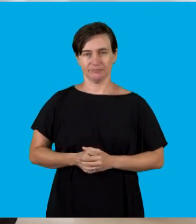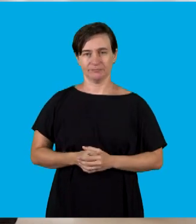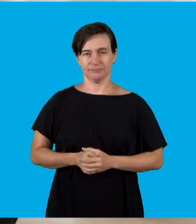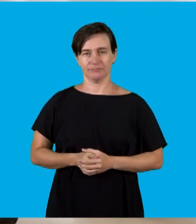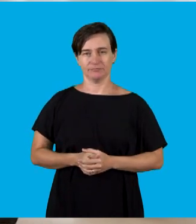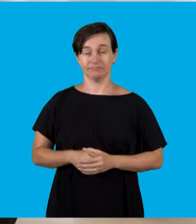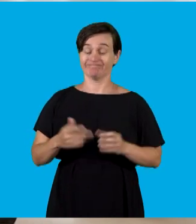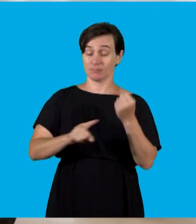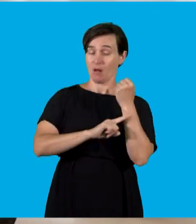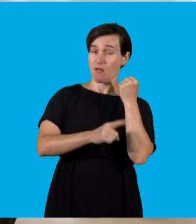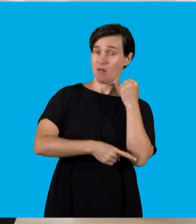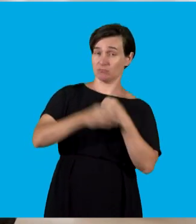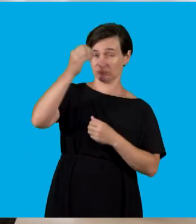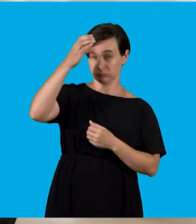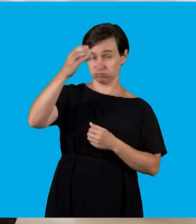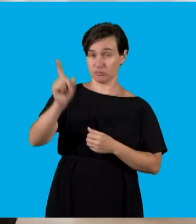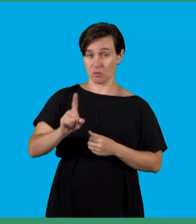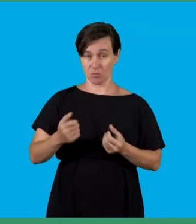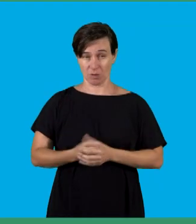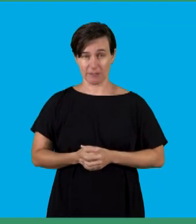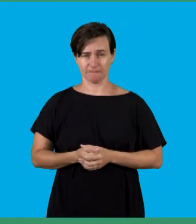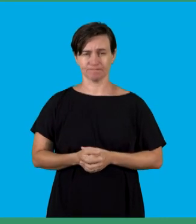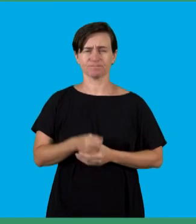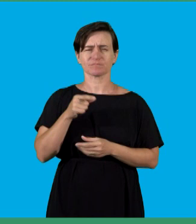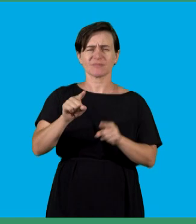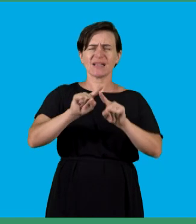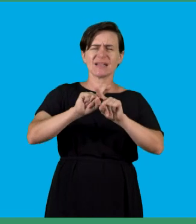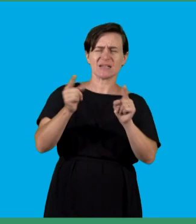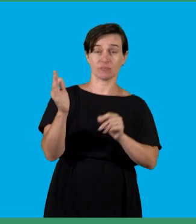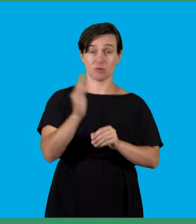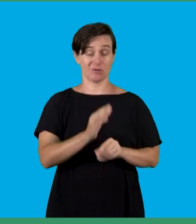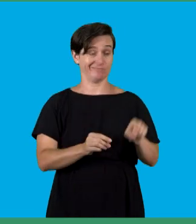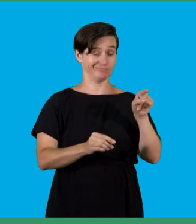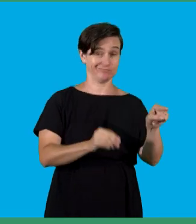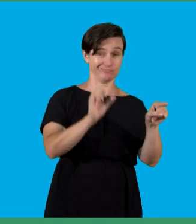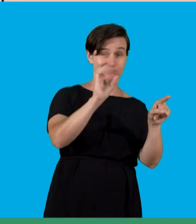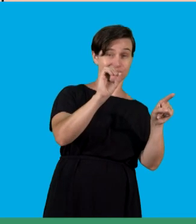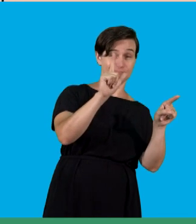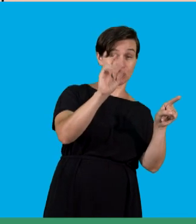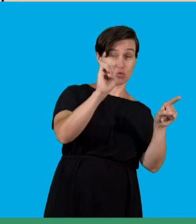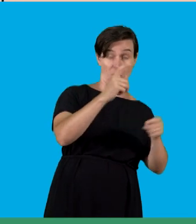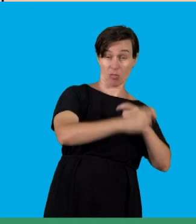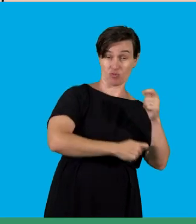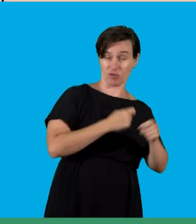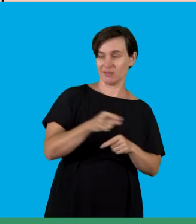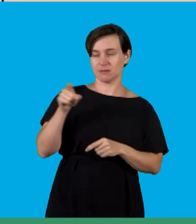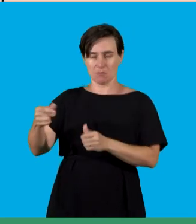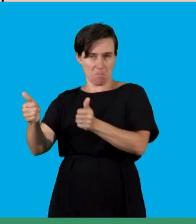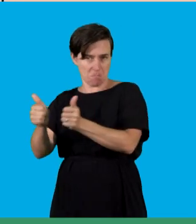Now let us look at our last concept, which is the differences between a sole trader and a